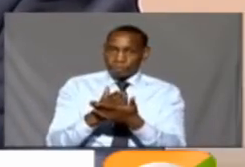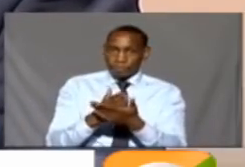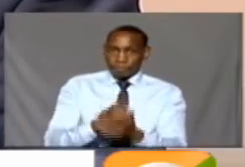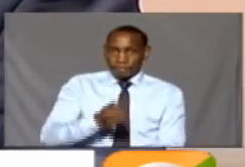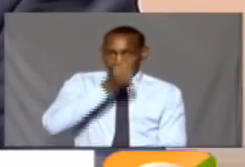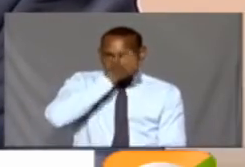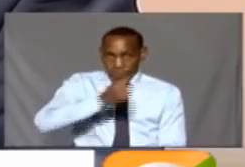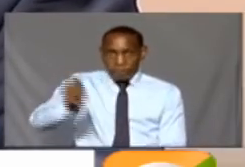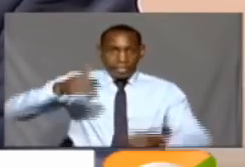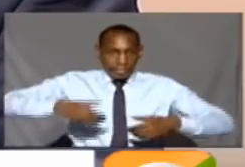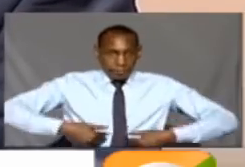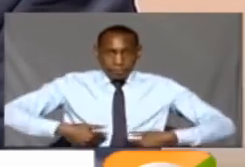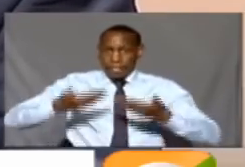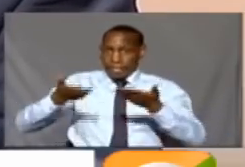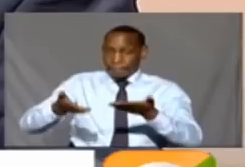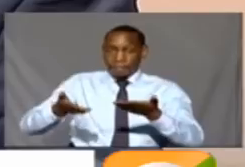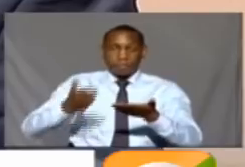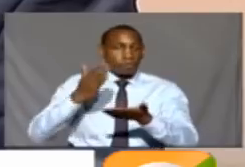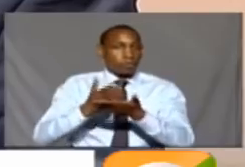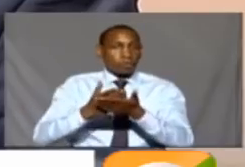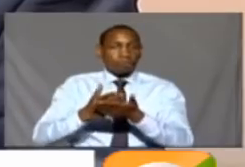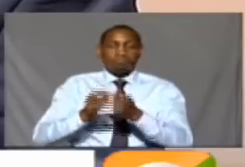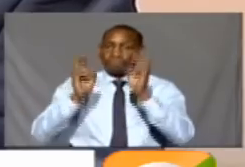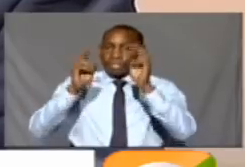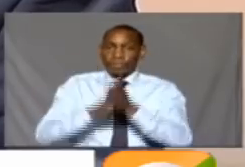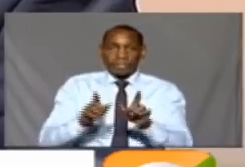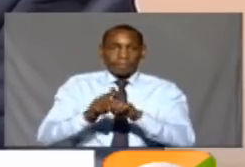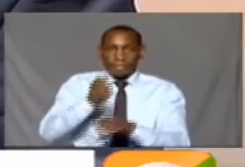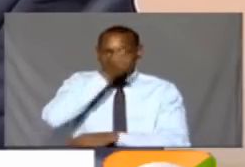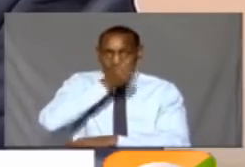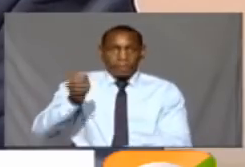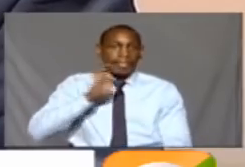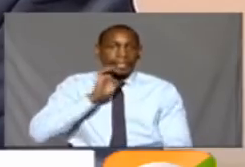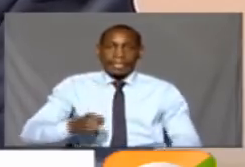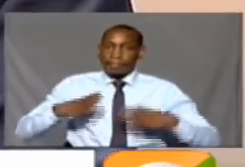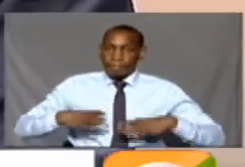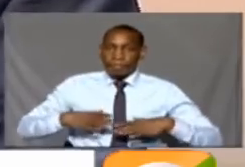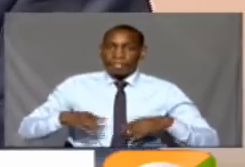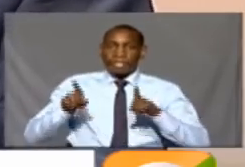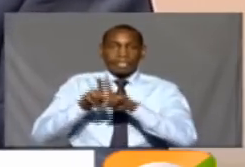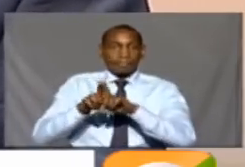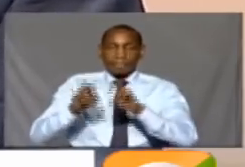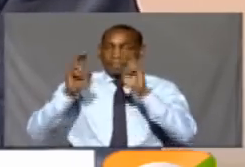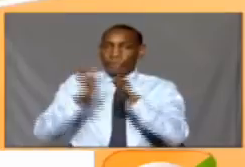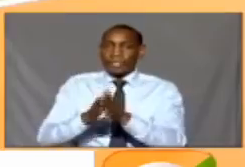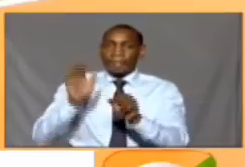young people in this country is an issue. Okay. Neglect of all the people in this country is an issue. And I think we can and go on. Many